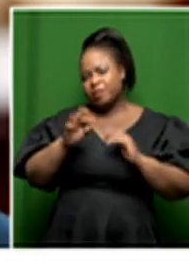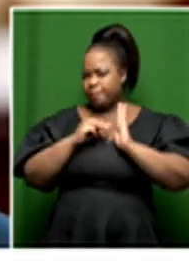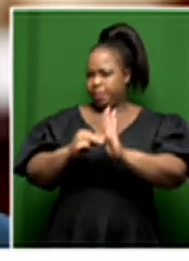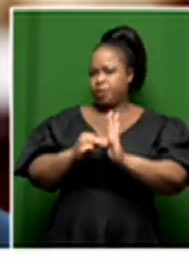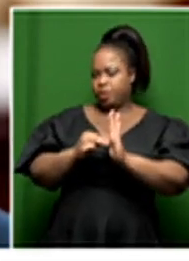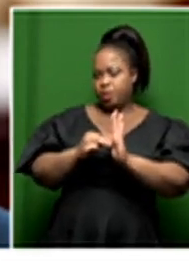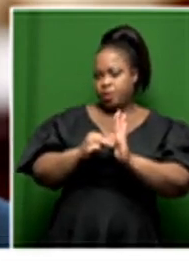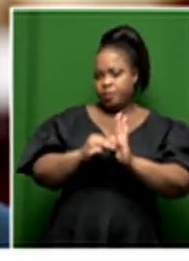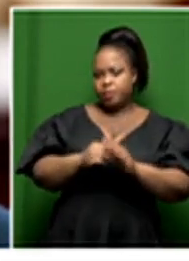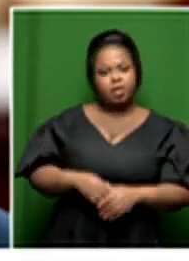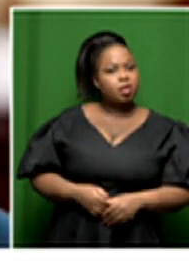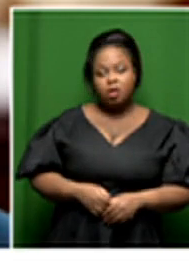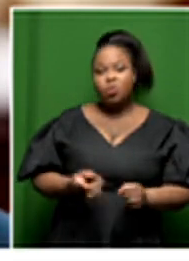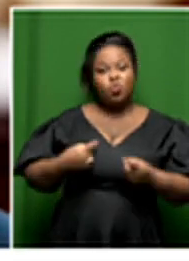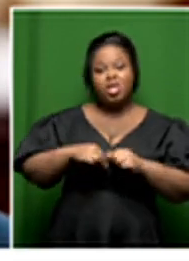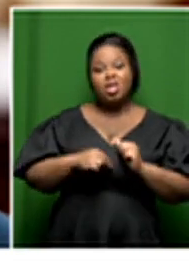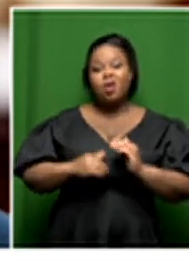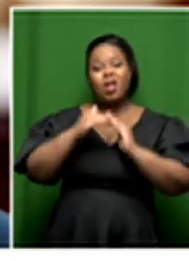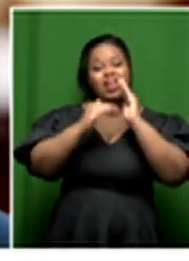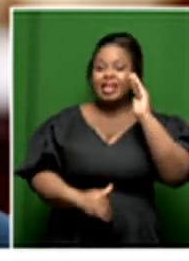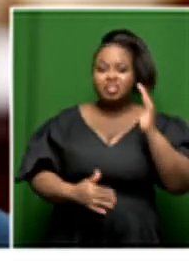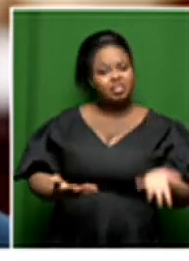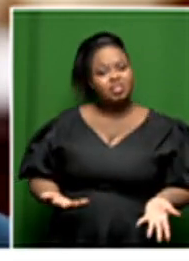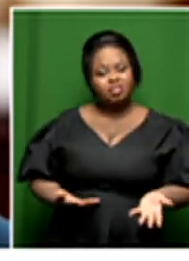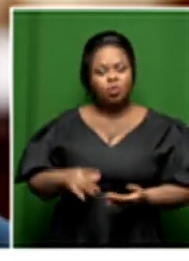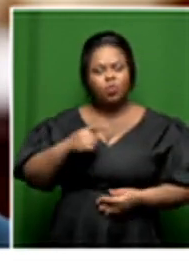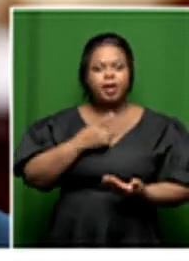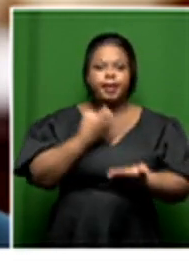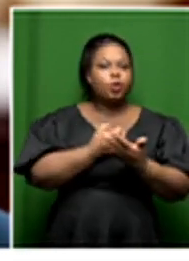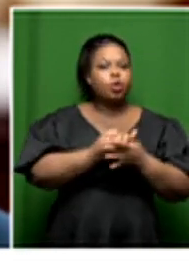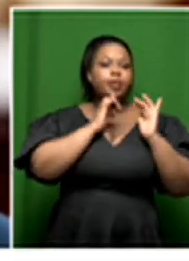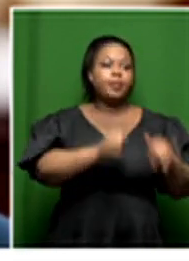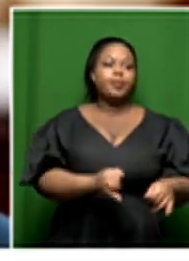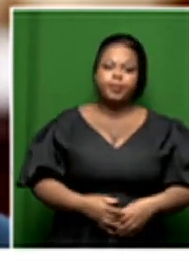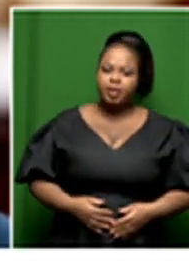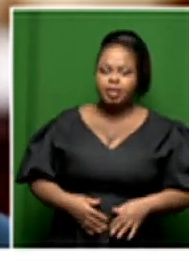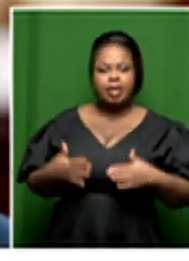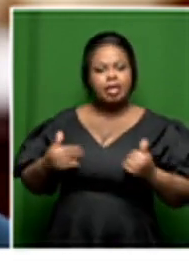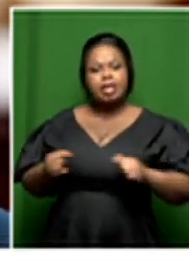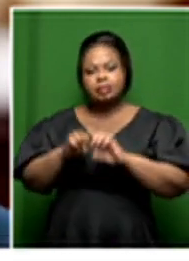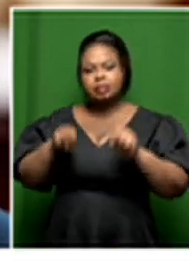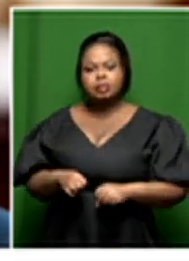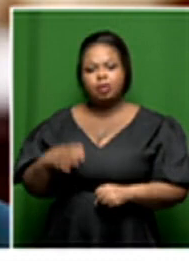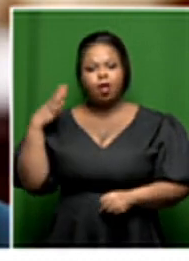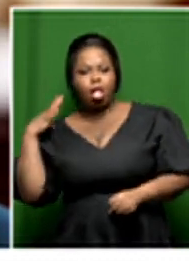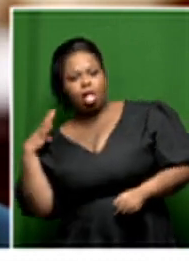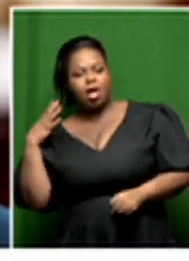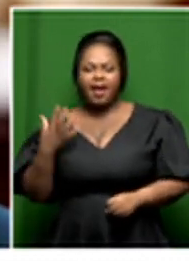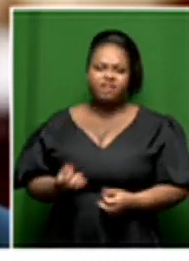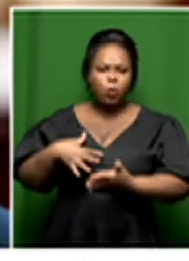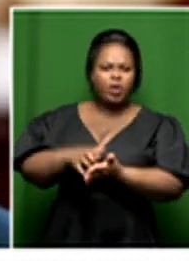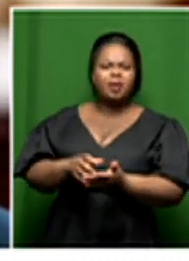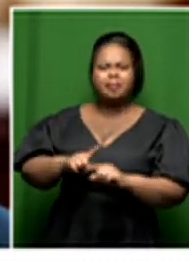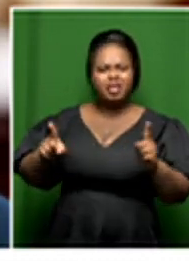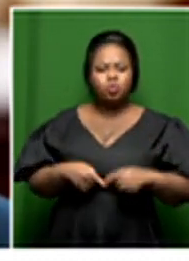is. We are falling way behind. We have an economy that is battered. We have a health system that's overstretched. We need to remedy